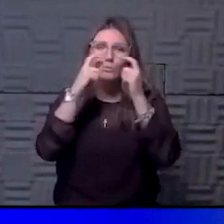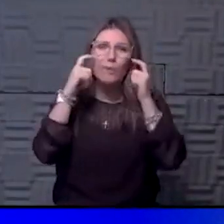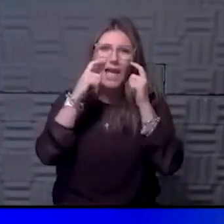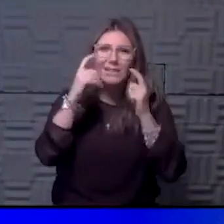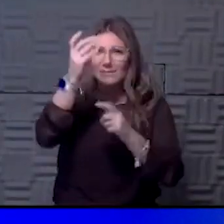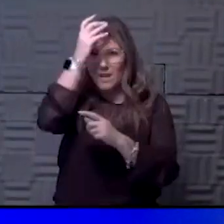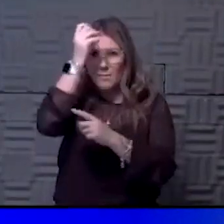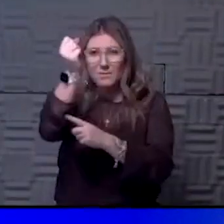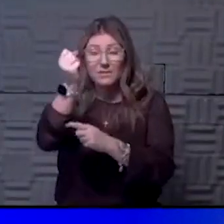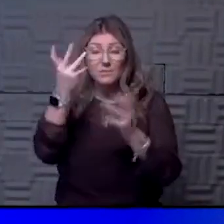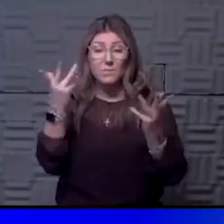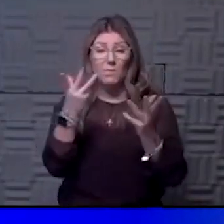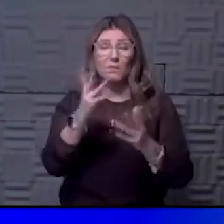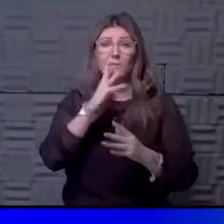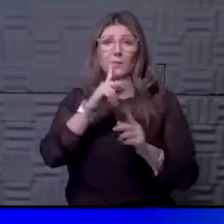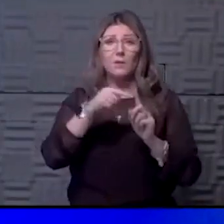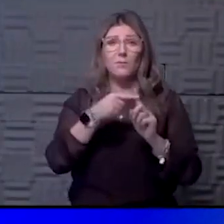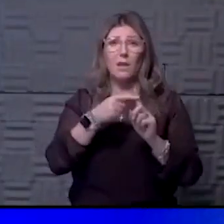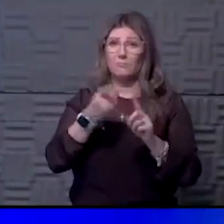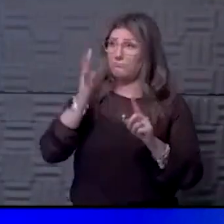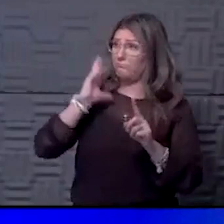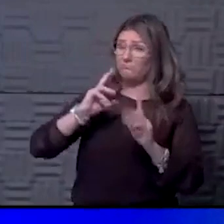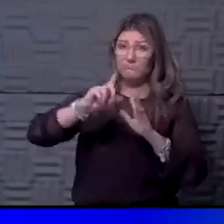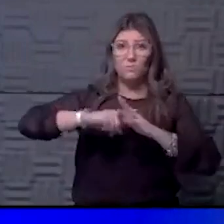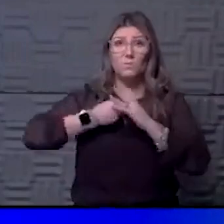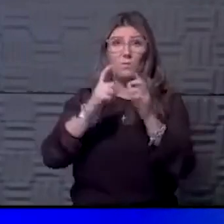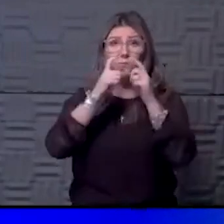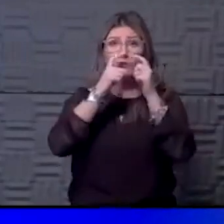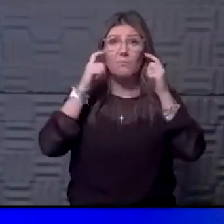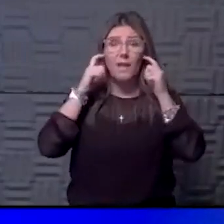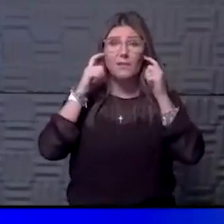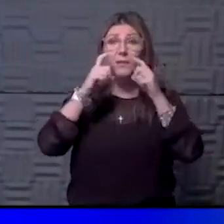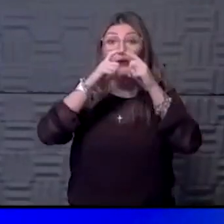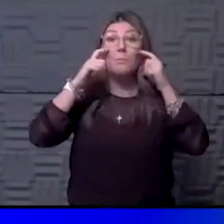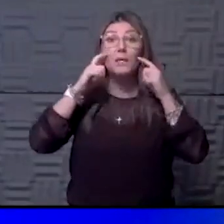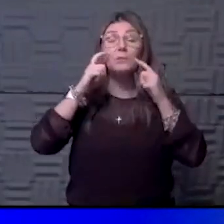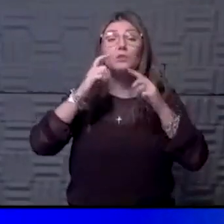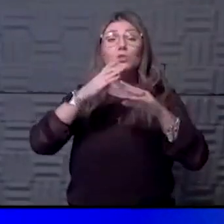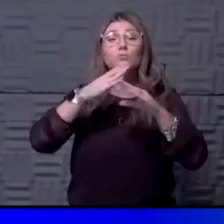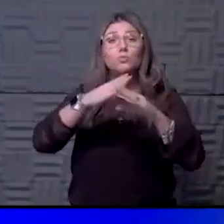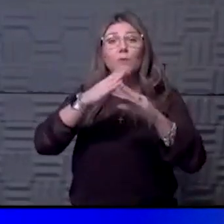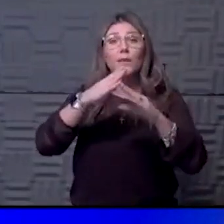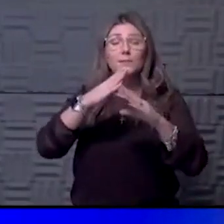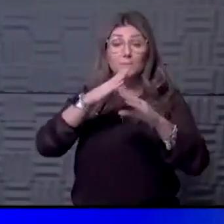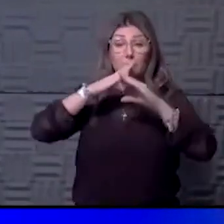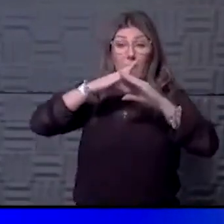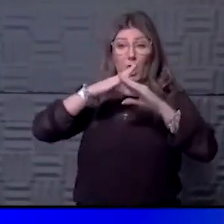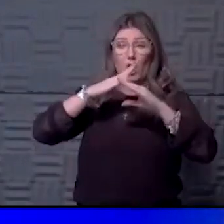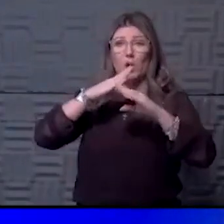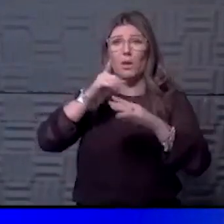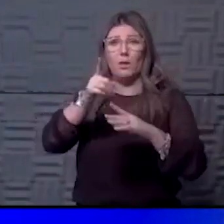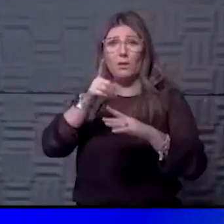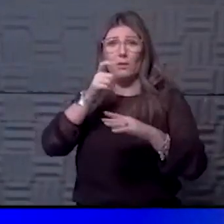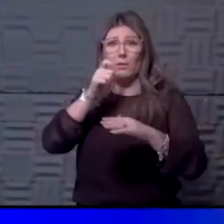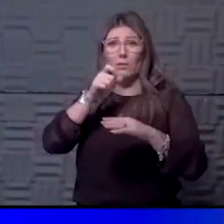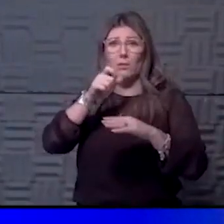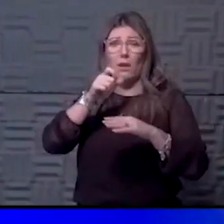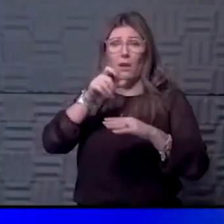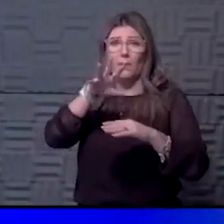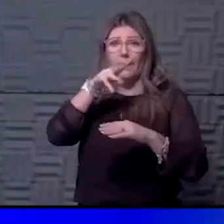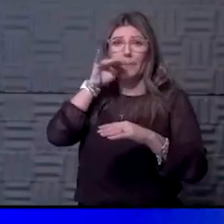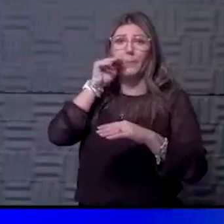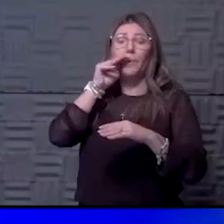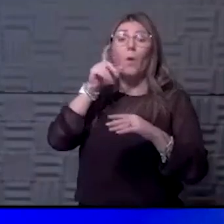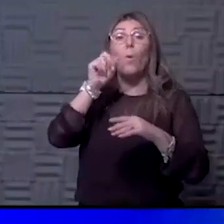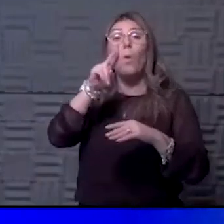we have talked about initially since masking is that masking provides a barrier protection for you as the wearer, so you're not transmitting the virus into